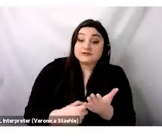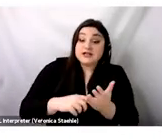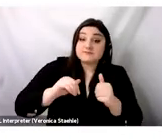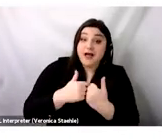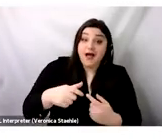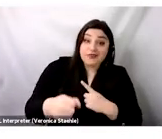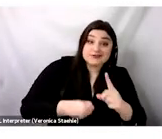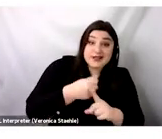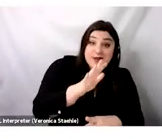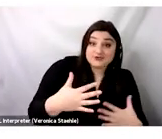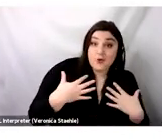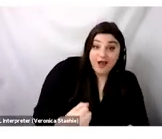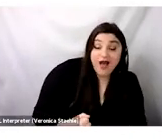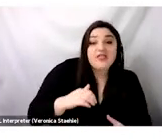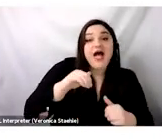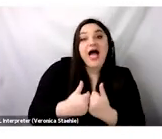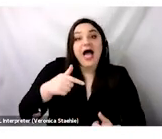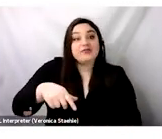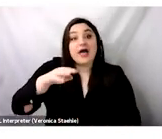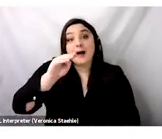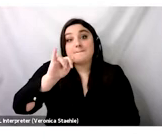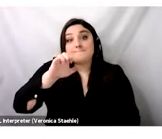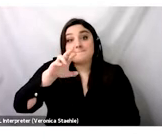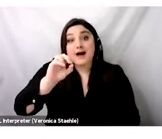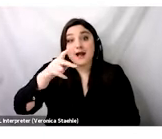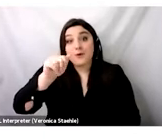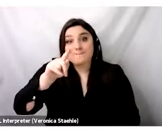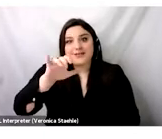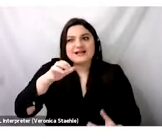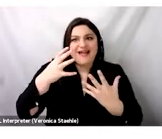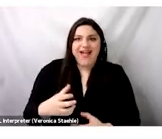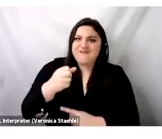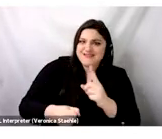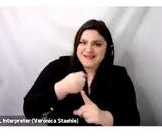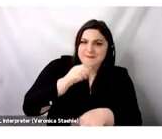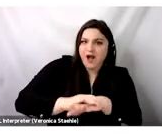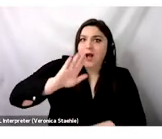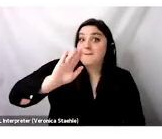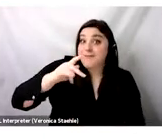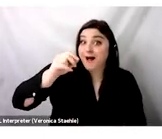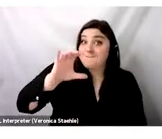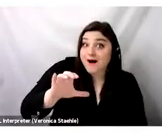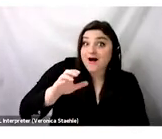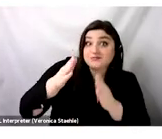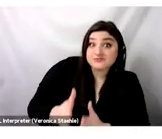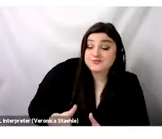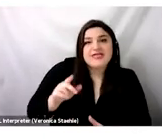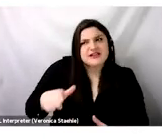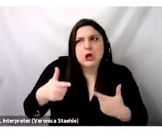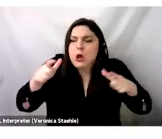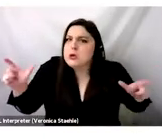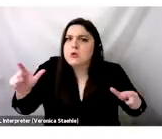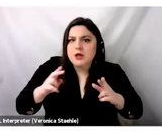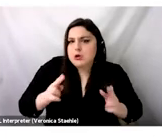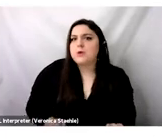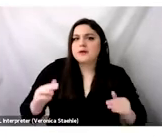BIPOC. Just like fossil fuels, it's a huge environmental racism, environmental justice issue. And then we're going to talk about solutions, because